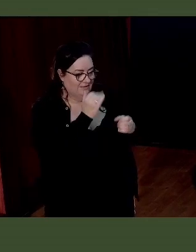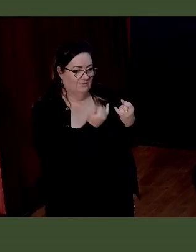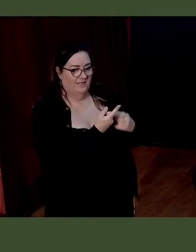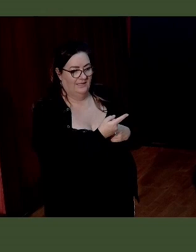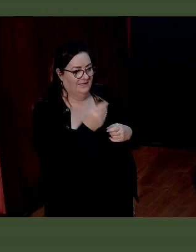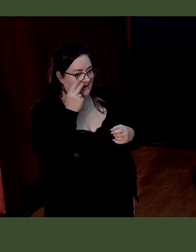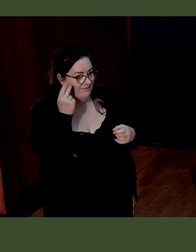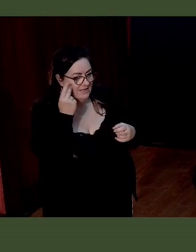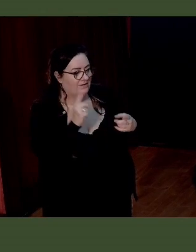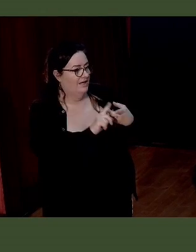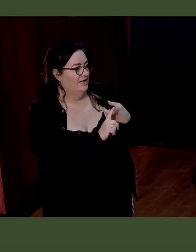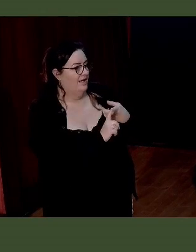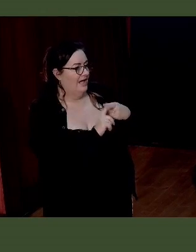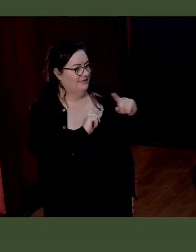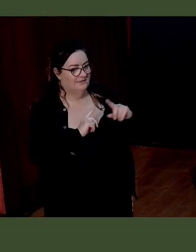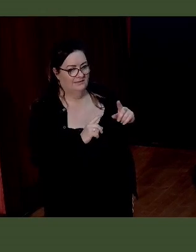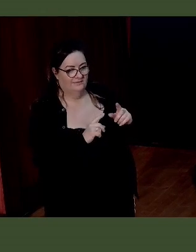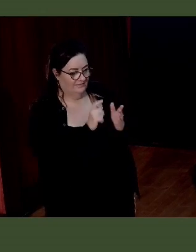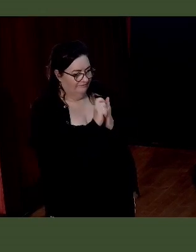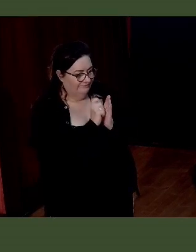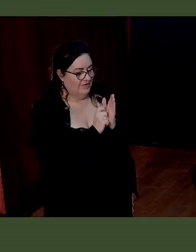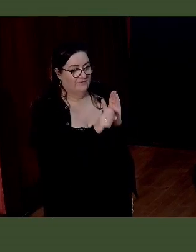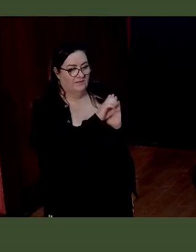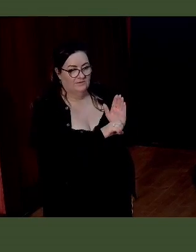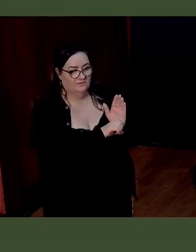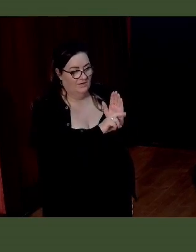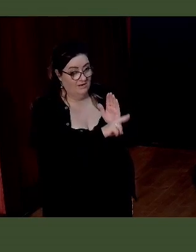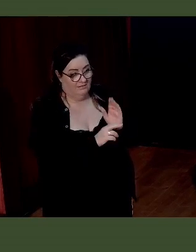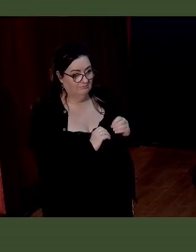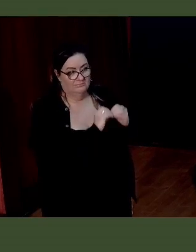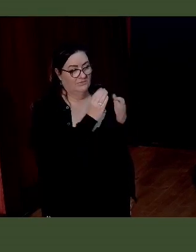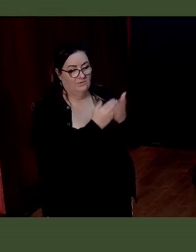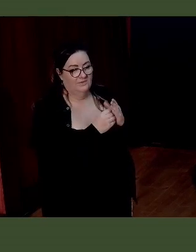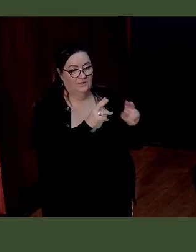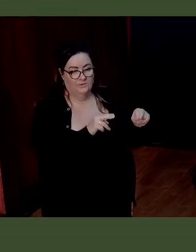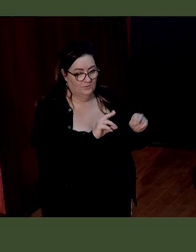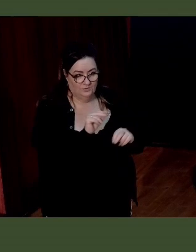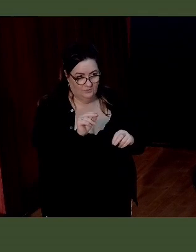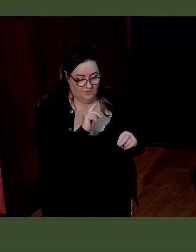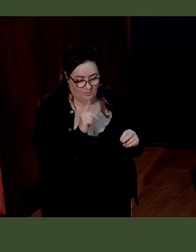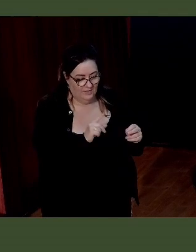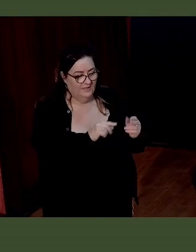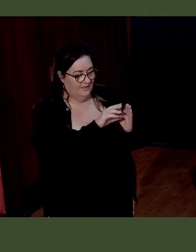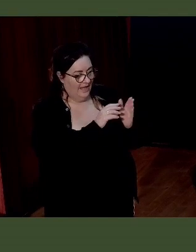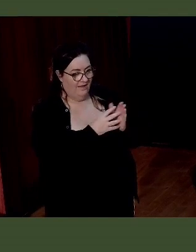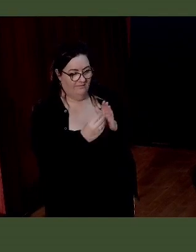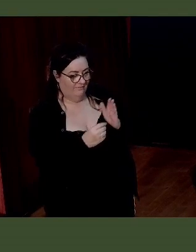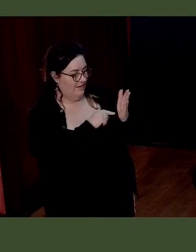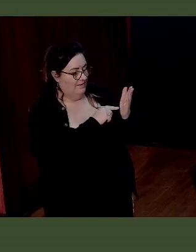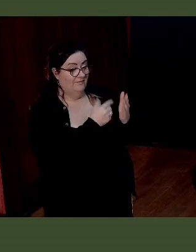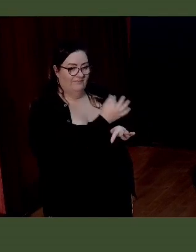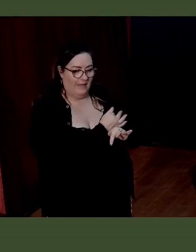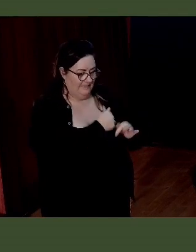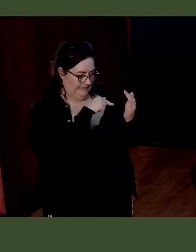Valera and those authors of the Constitution are not creating something new. They define an acceptable model of family